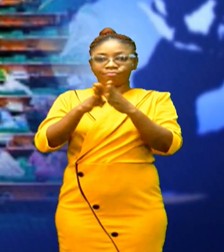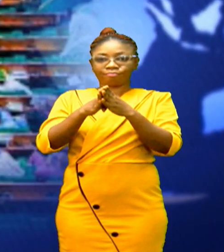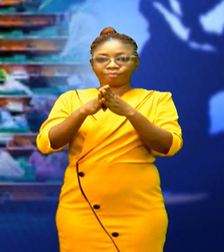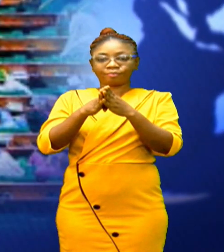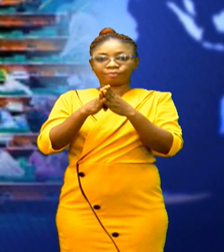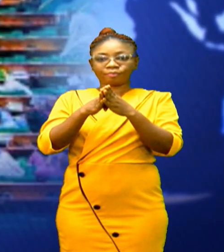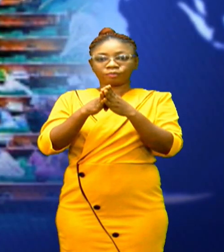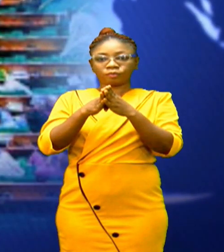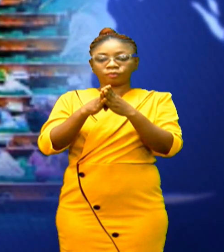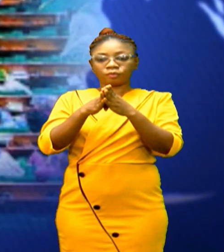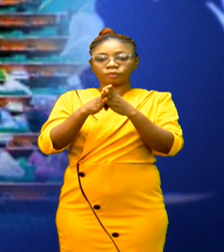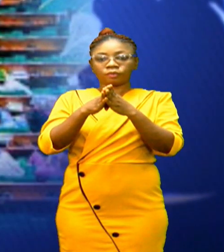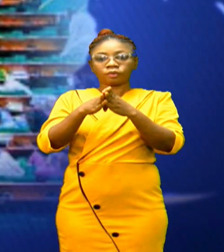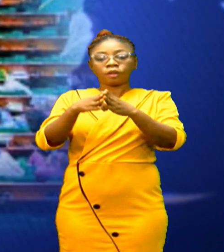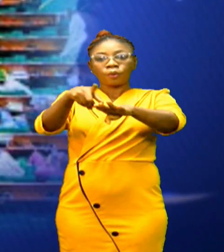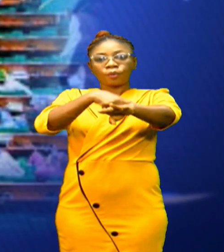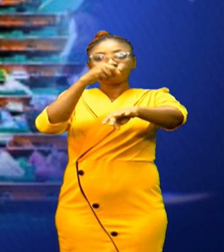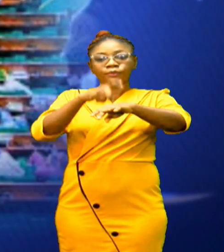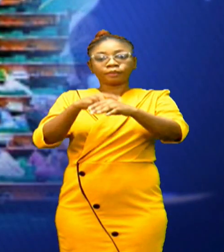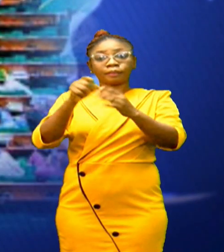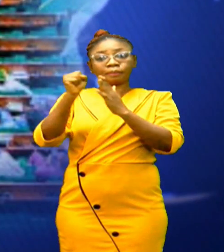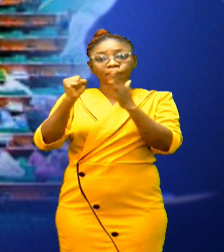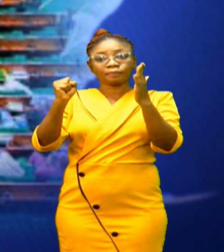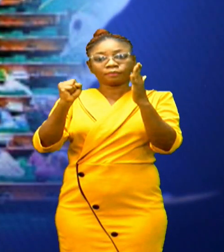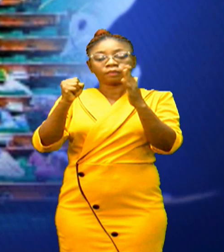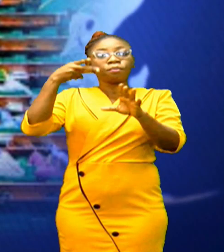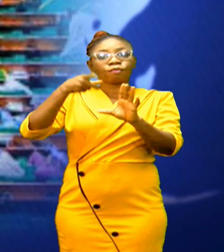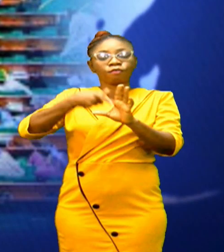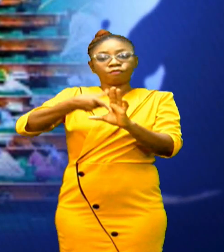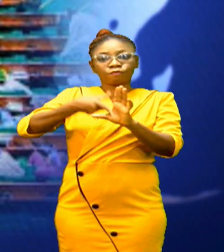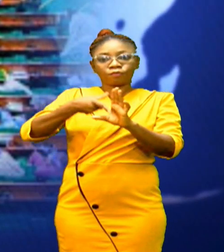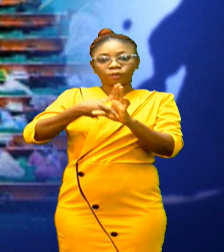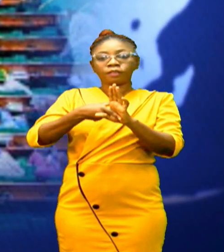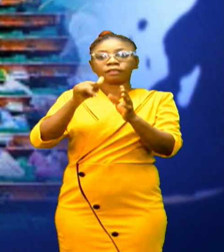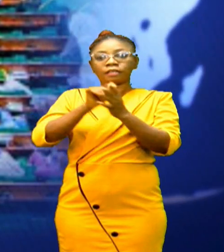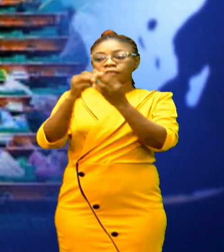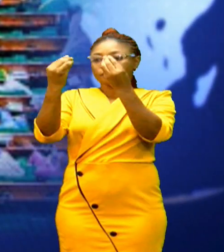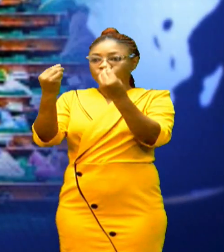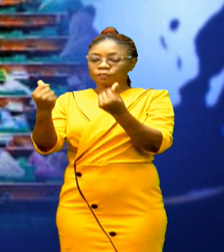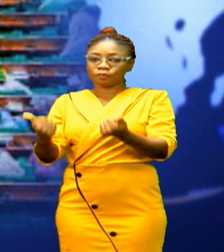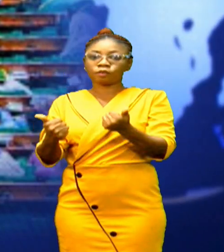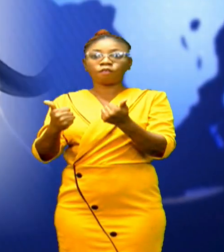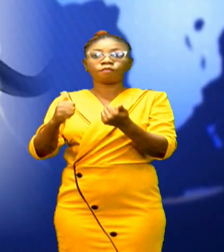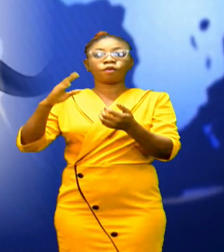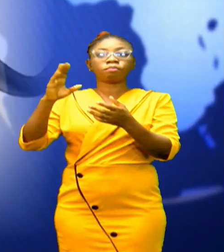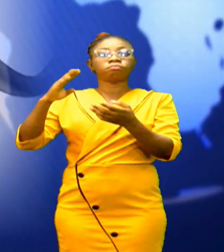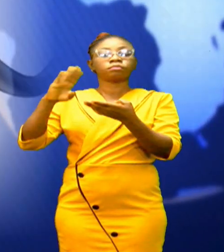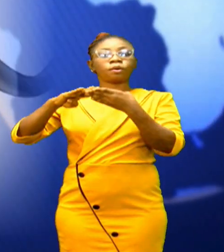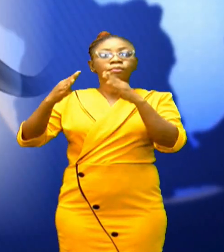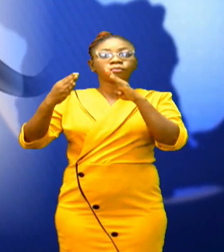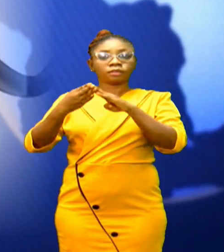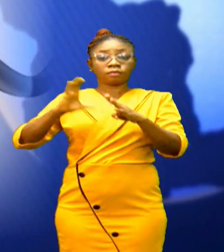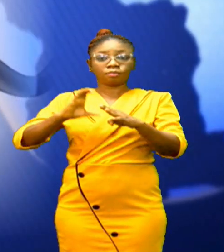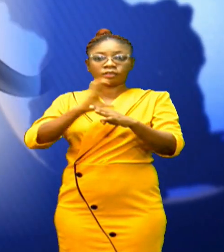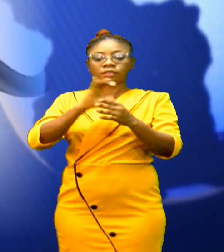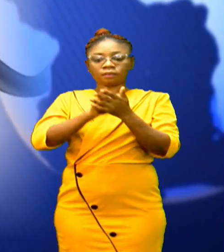Lingering fuel scarcity, House of Representatives dissolves its joint downstream and midstream committee investigating